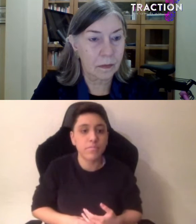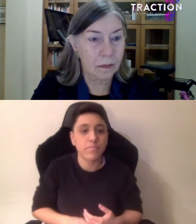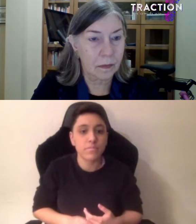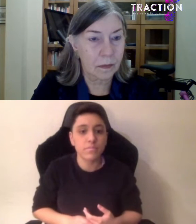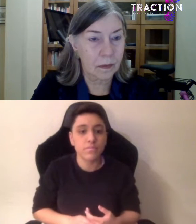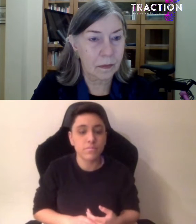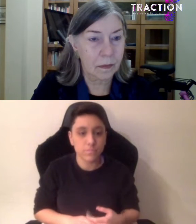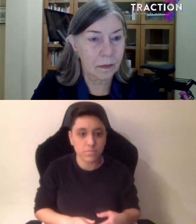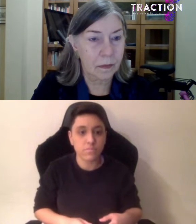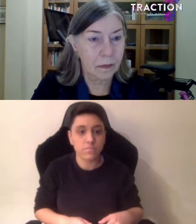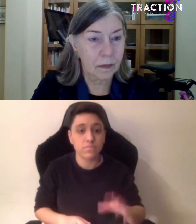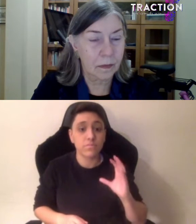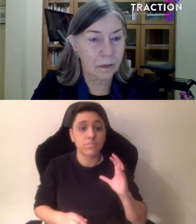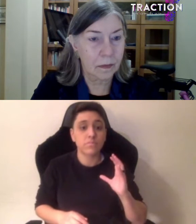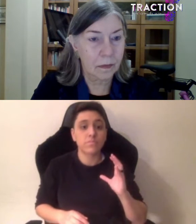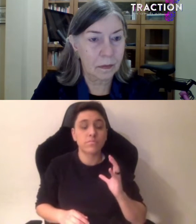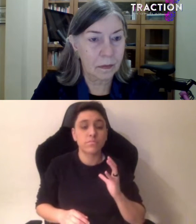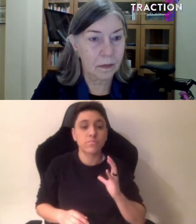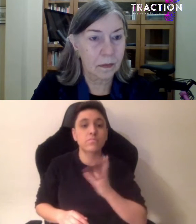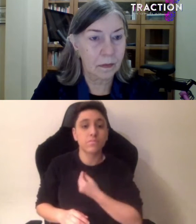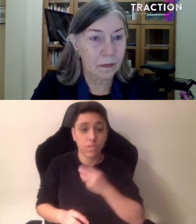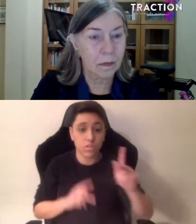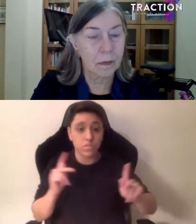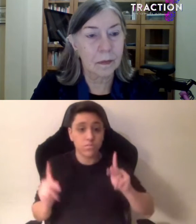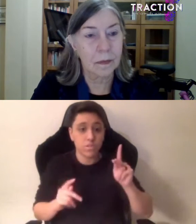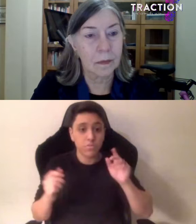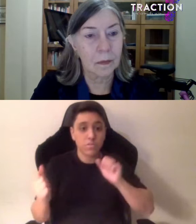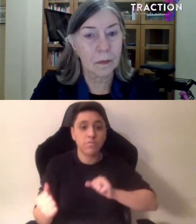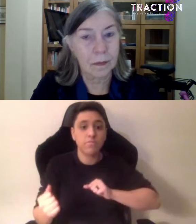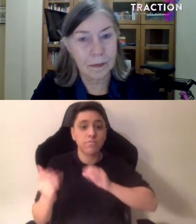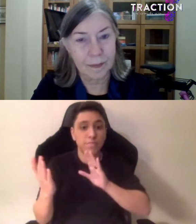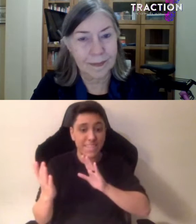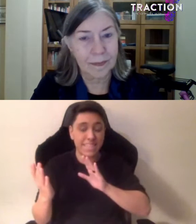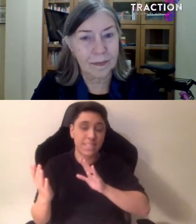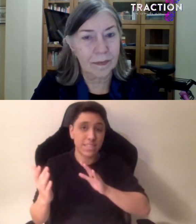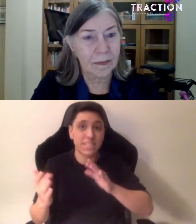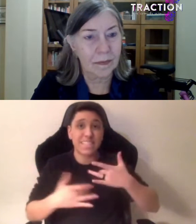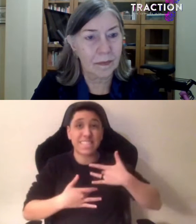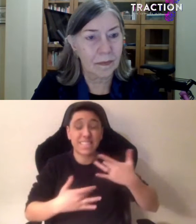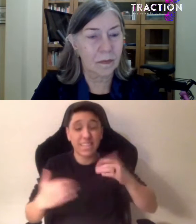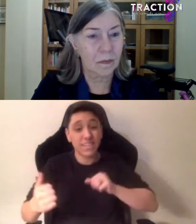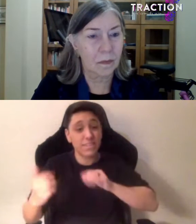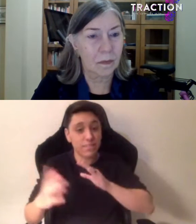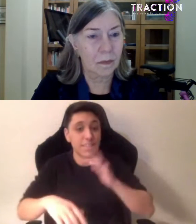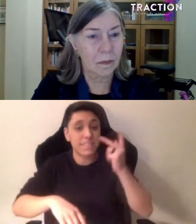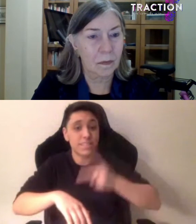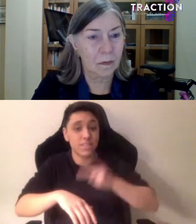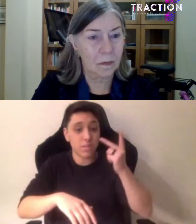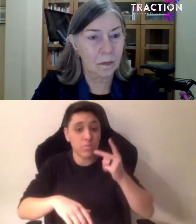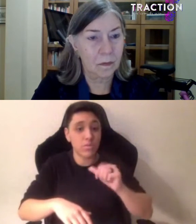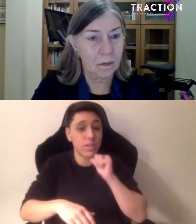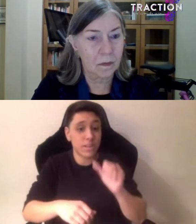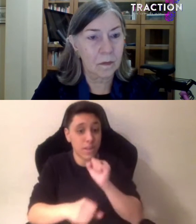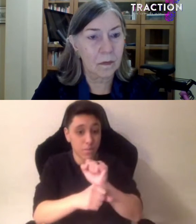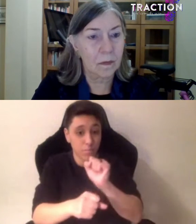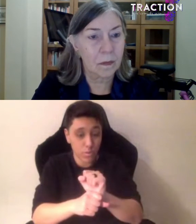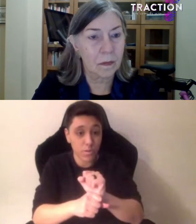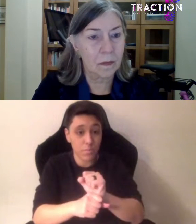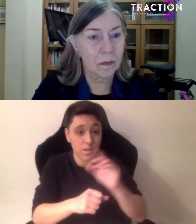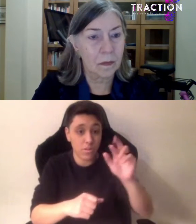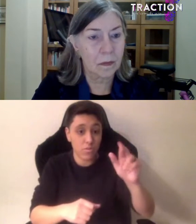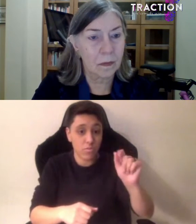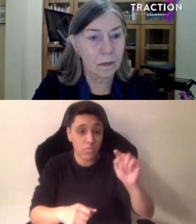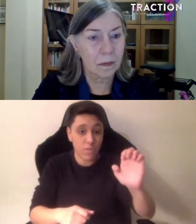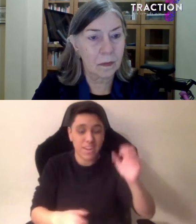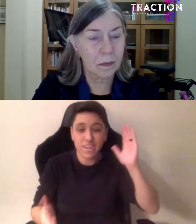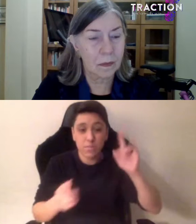are trans-identified, and that trans people face nearly double the unemployment rate of cisgender people, JGL is situated in